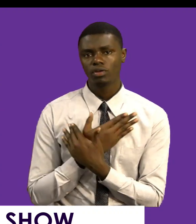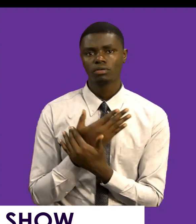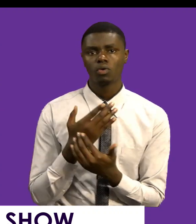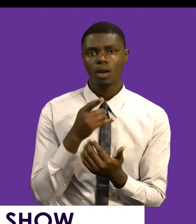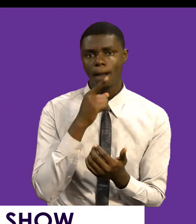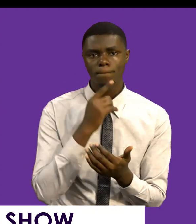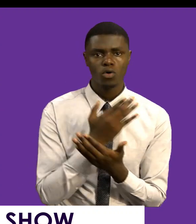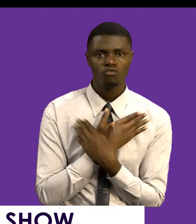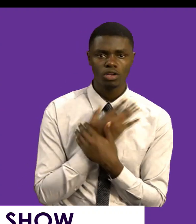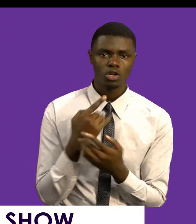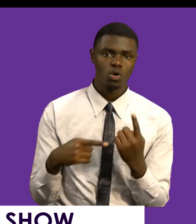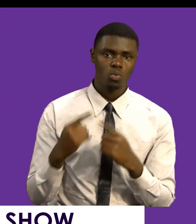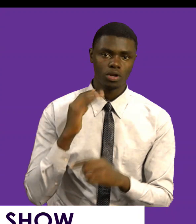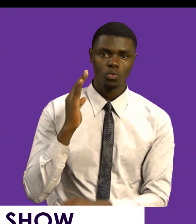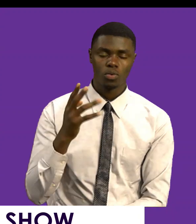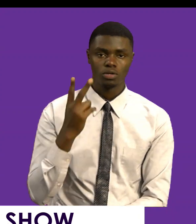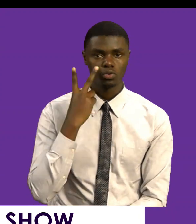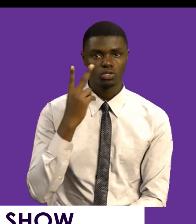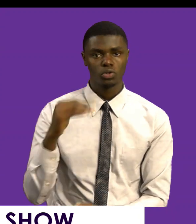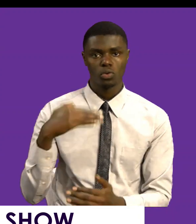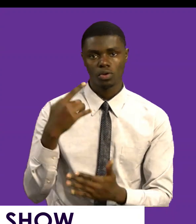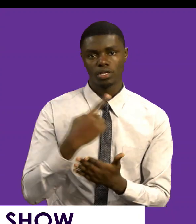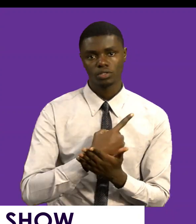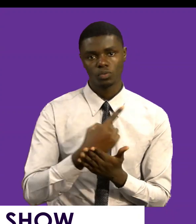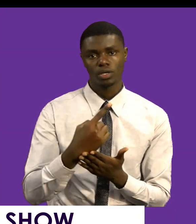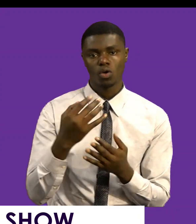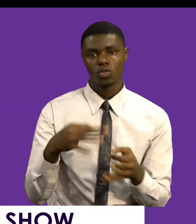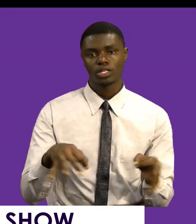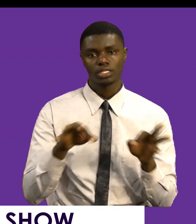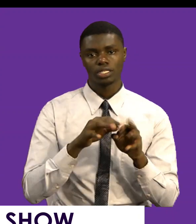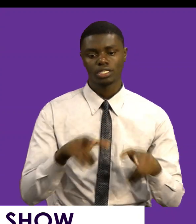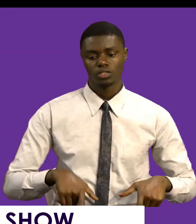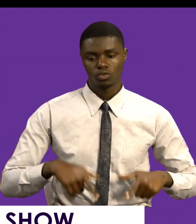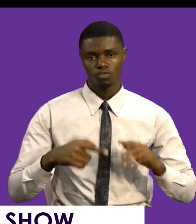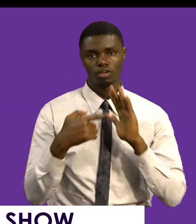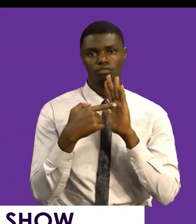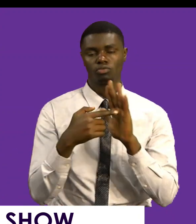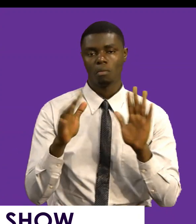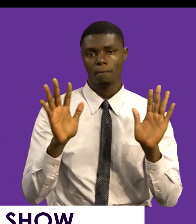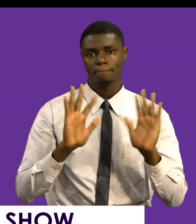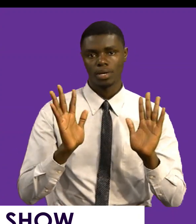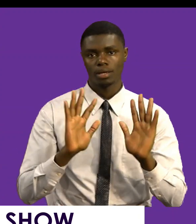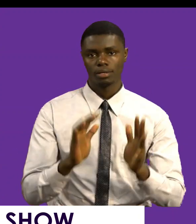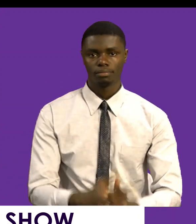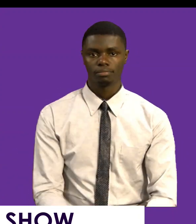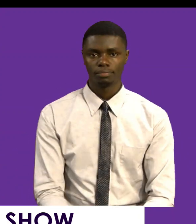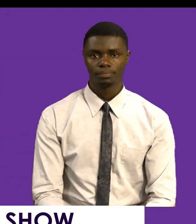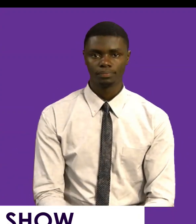win. Trust you me. See you next week on the Treasures of Life show. Bye.